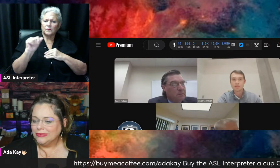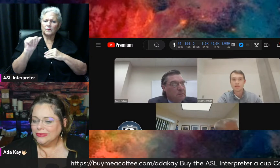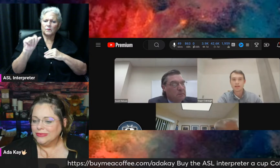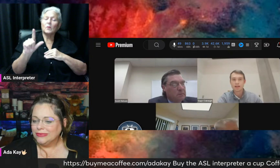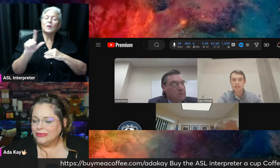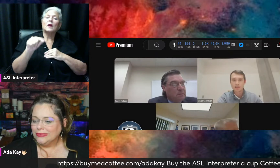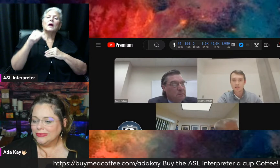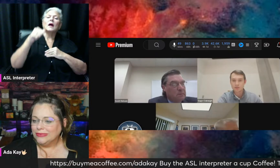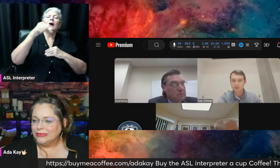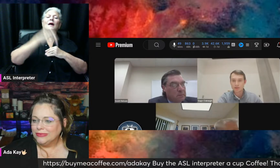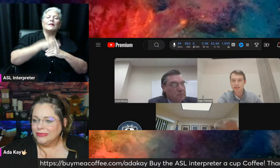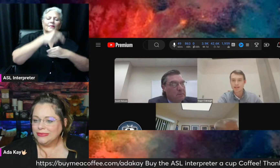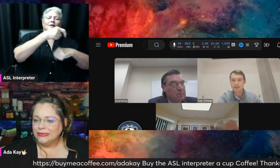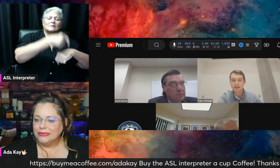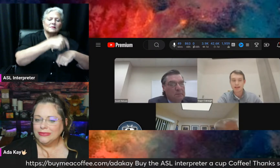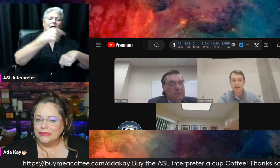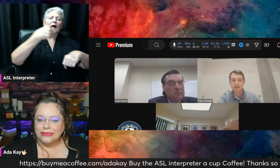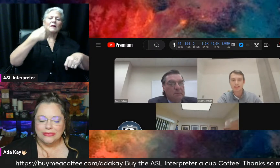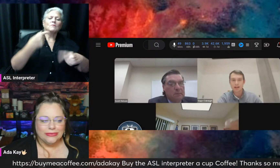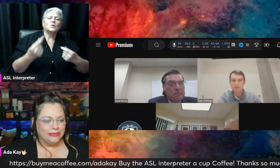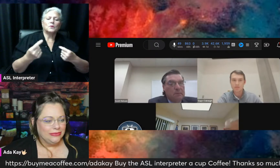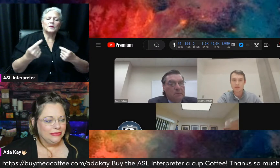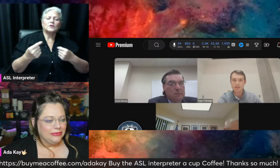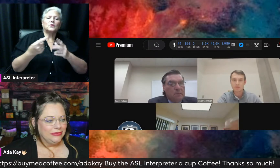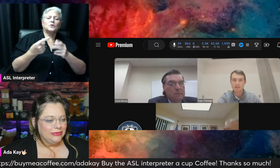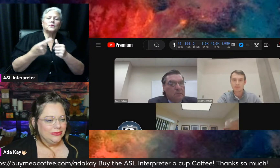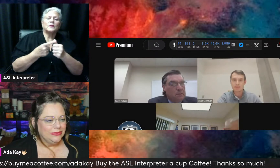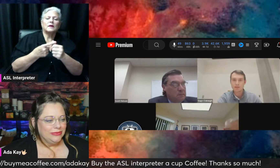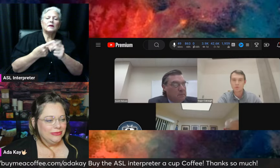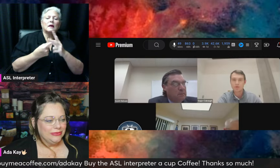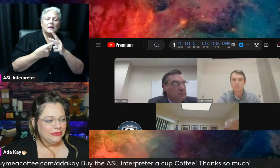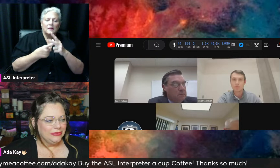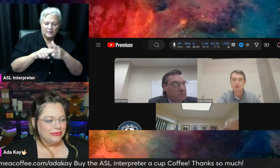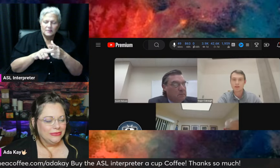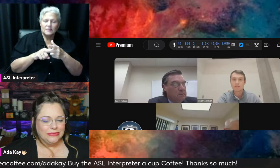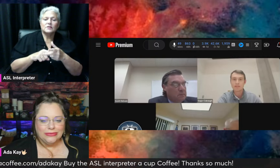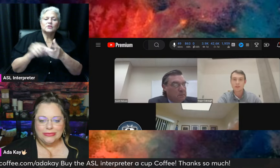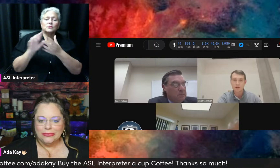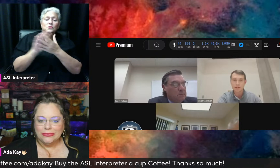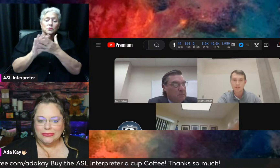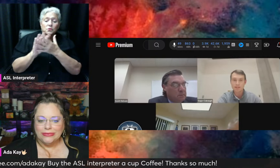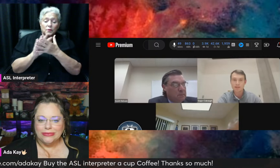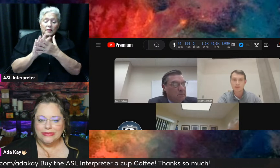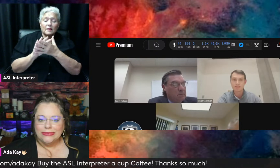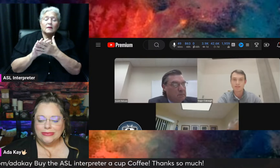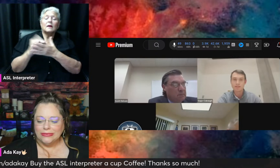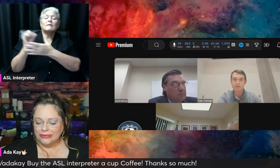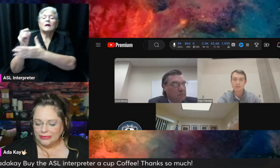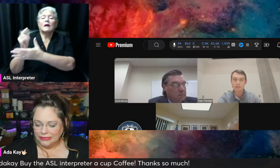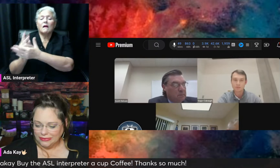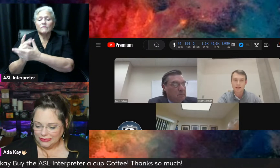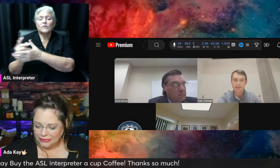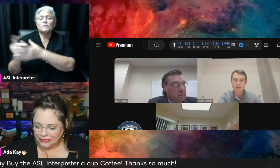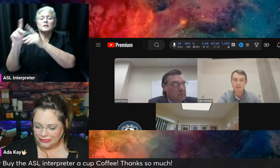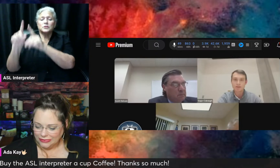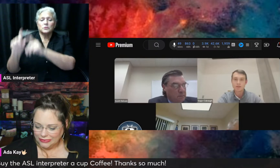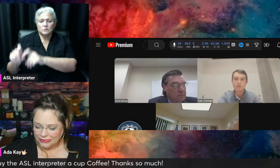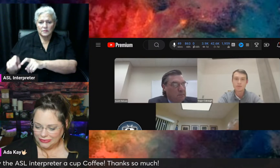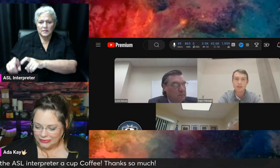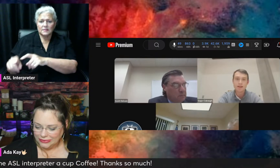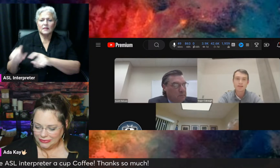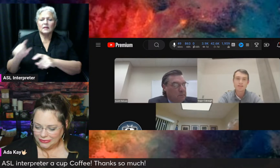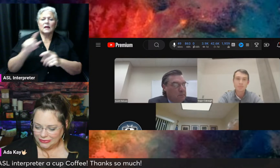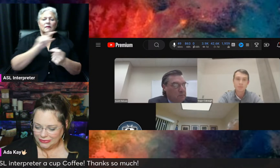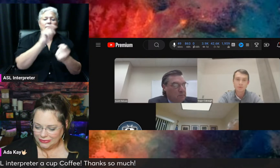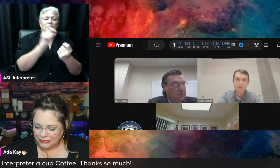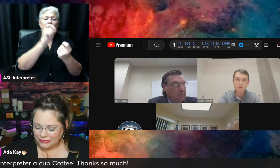the initial screening and confirmational testing on one report, and then the targeted screen, which is what I did. We would